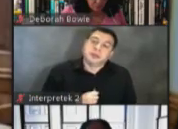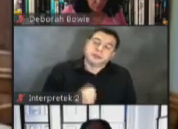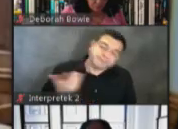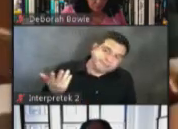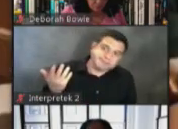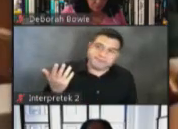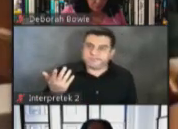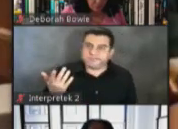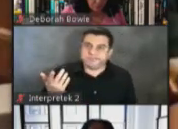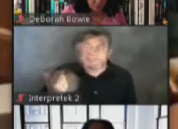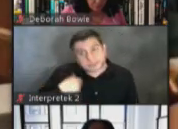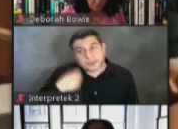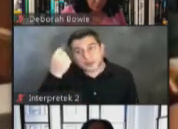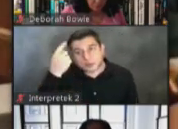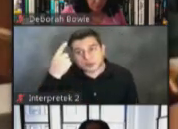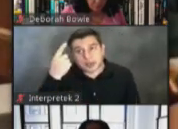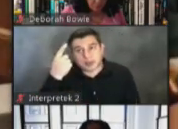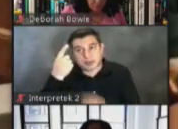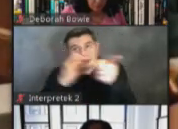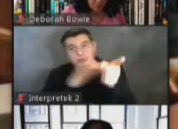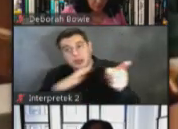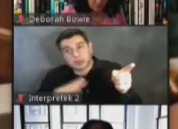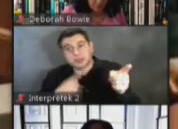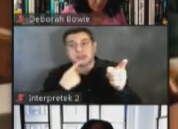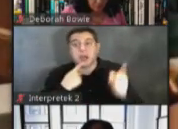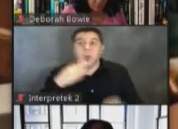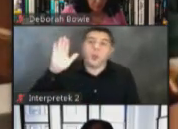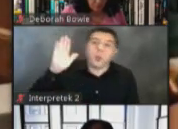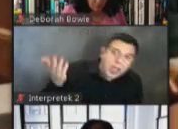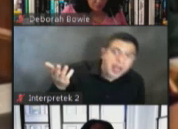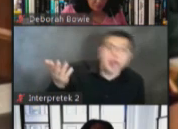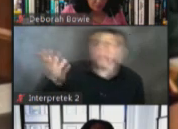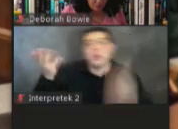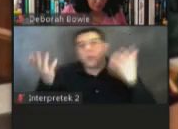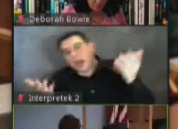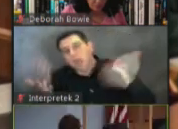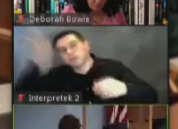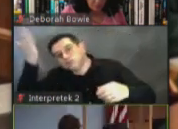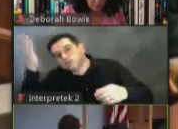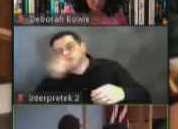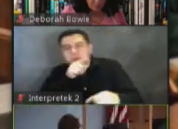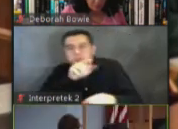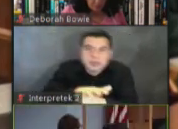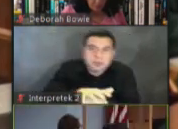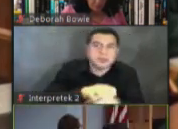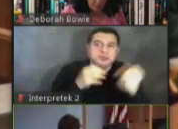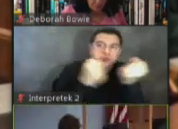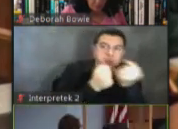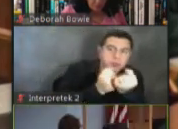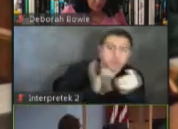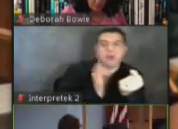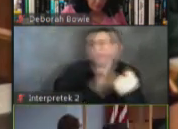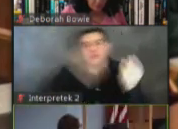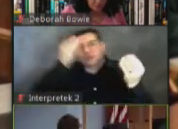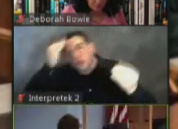clear. And, I beg to differ on some of these things, because what we do